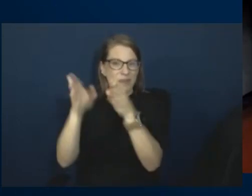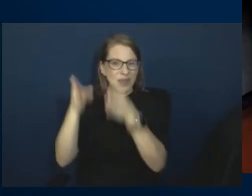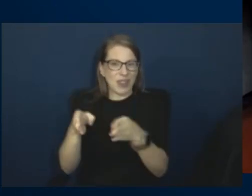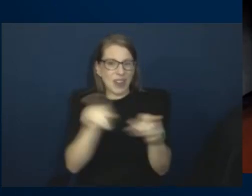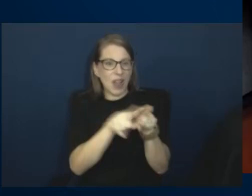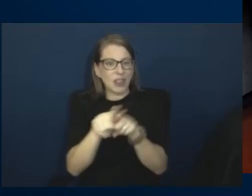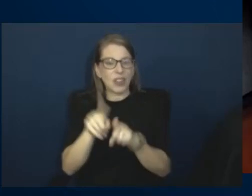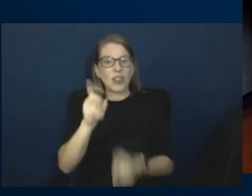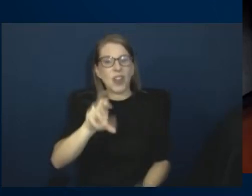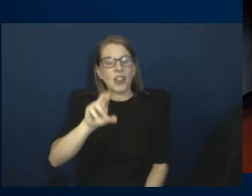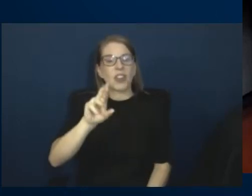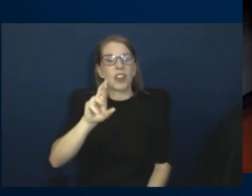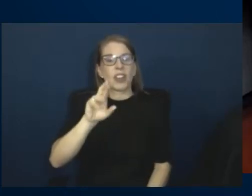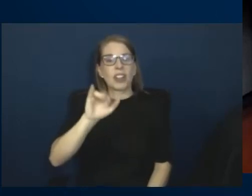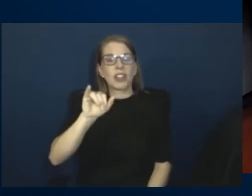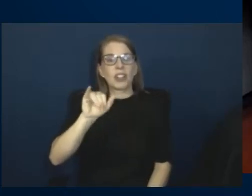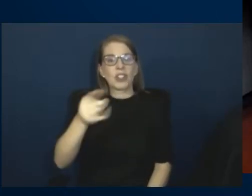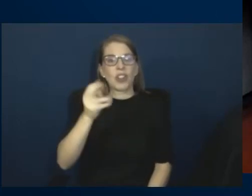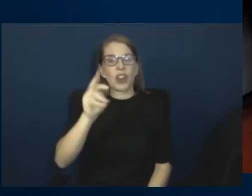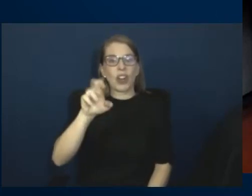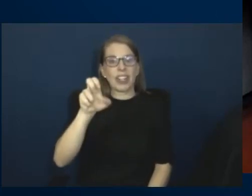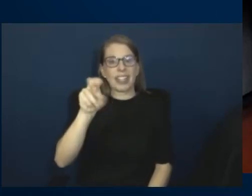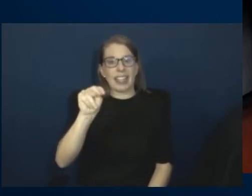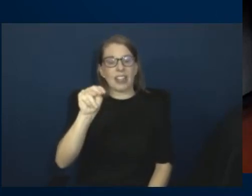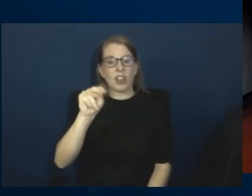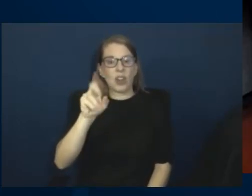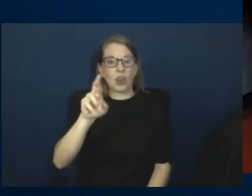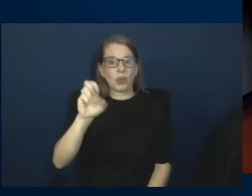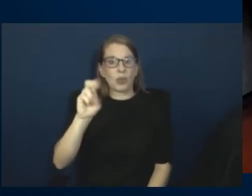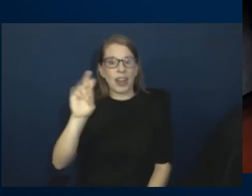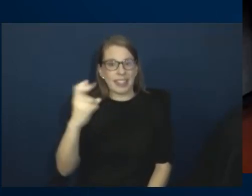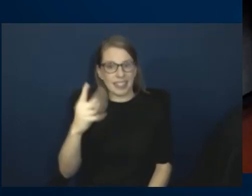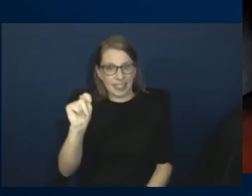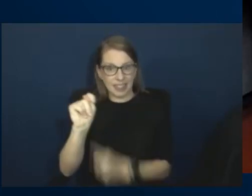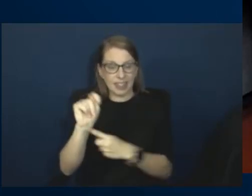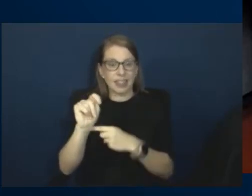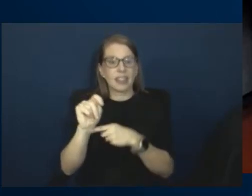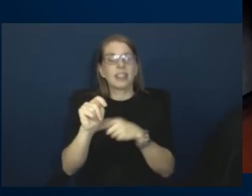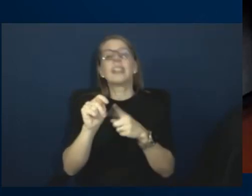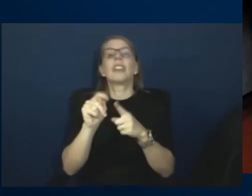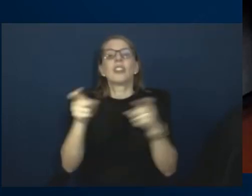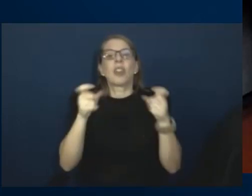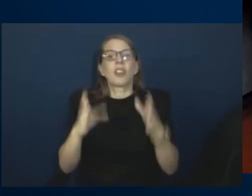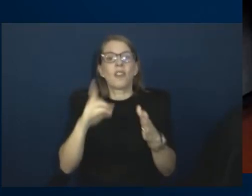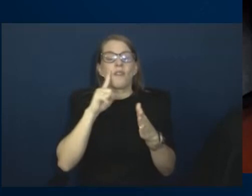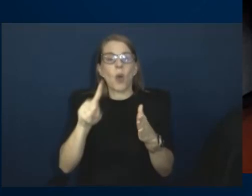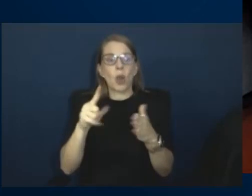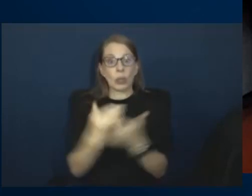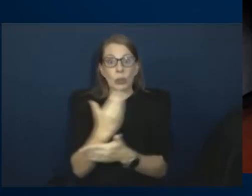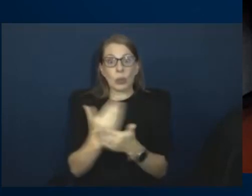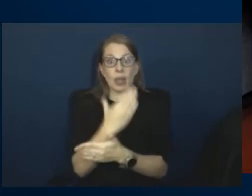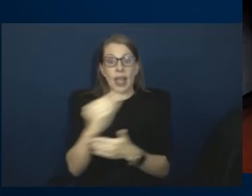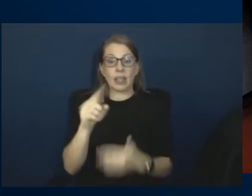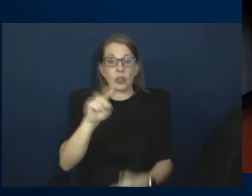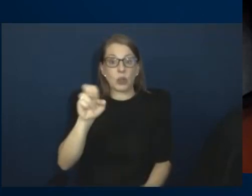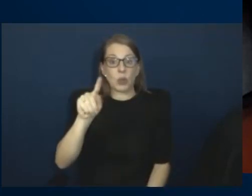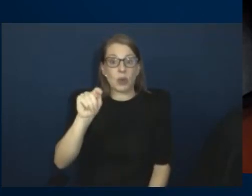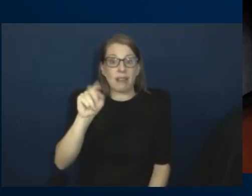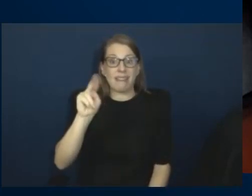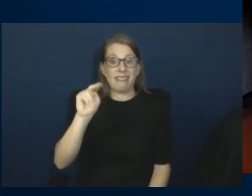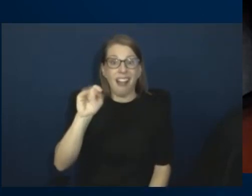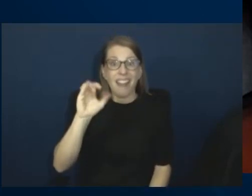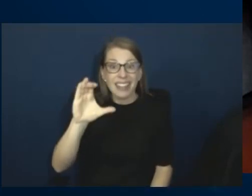Richt. He is the Director of the Center of Excellence for Emerging and Zoonotic Animal Diseases. Did I get that